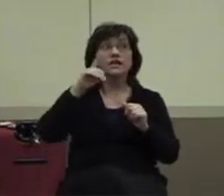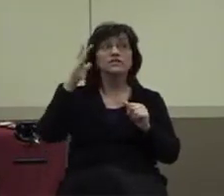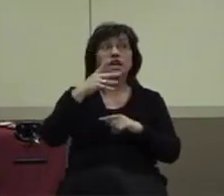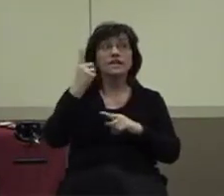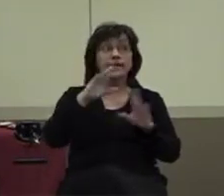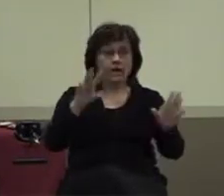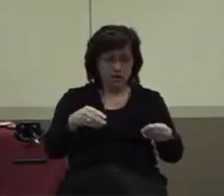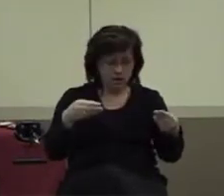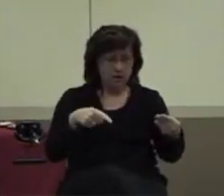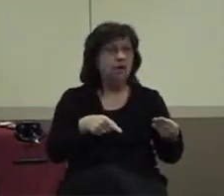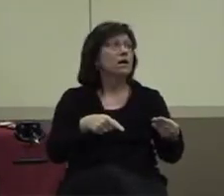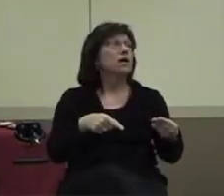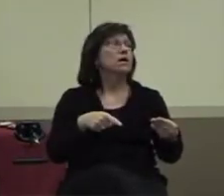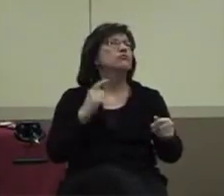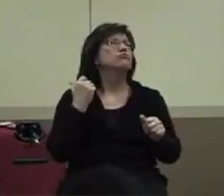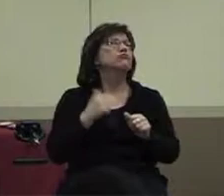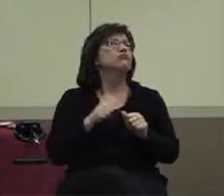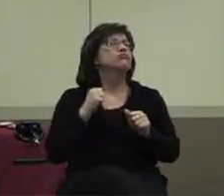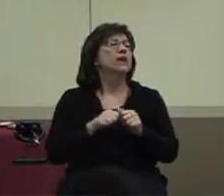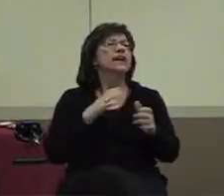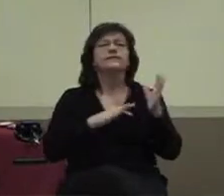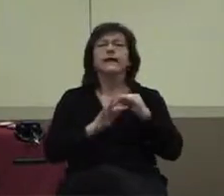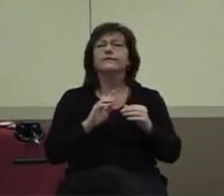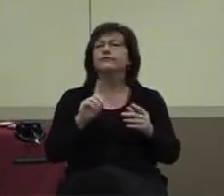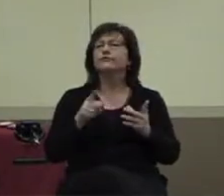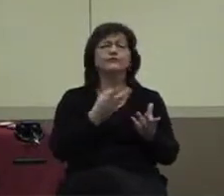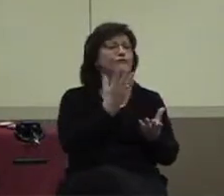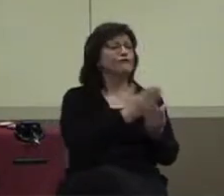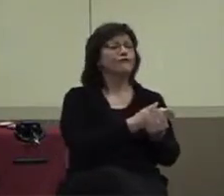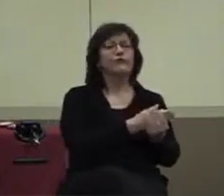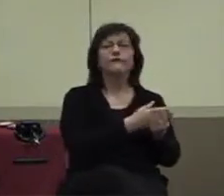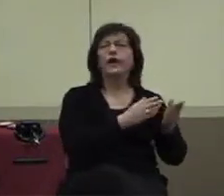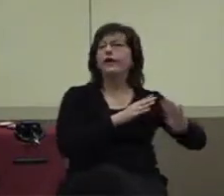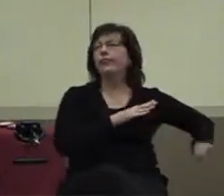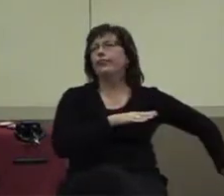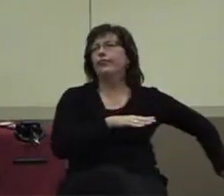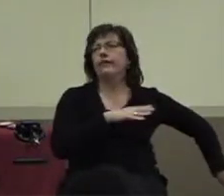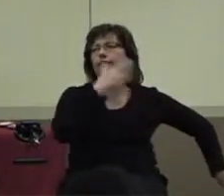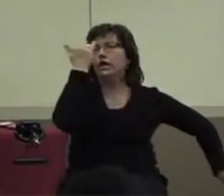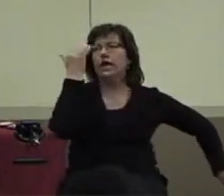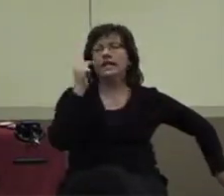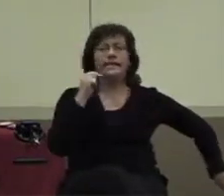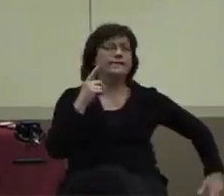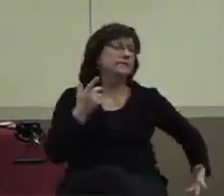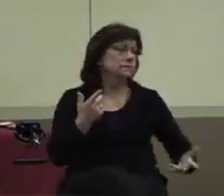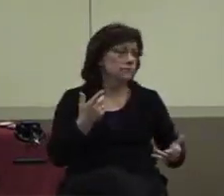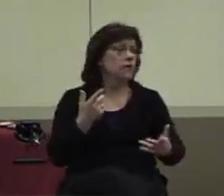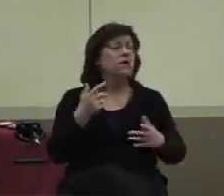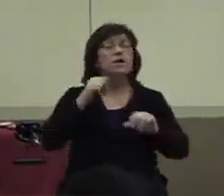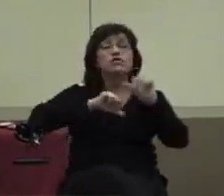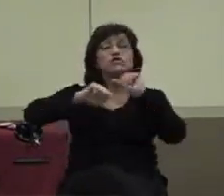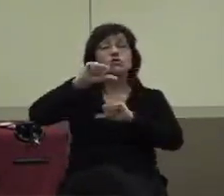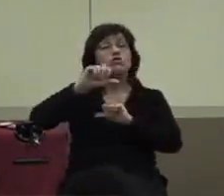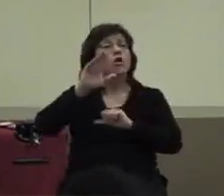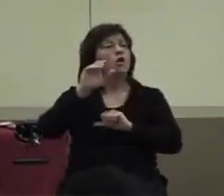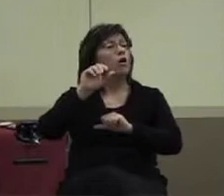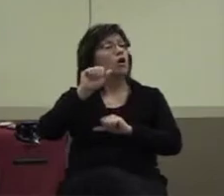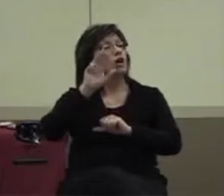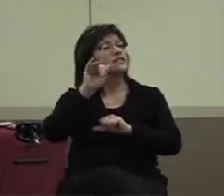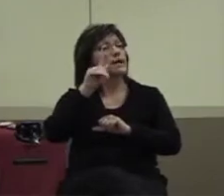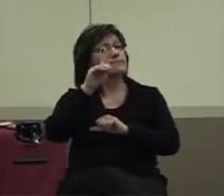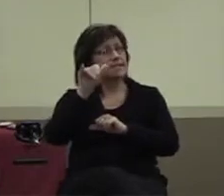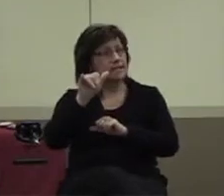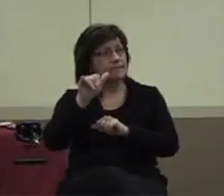file cabinet or filed in file 13 at home with the parents. So social autopsies. And the last P is